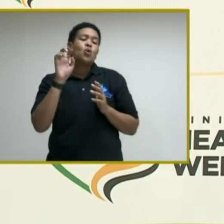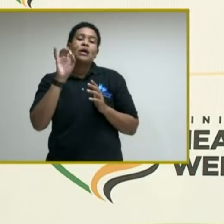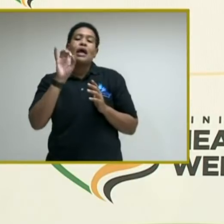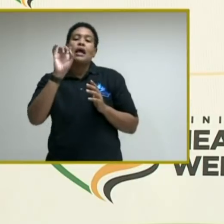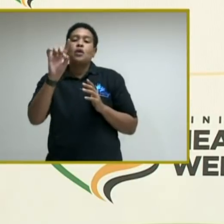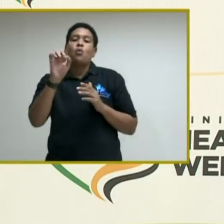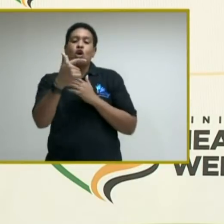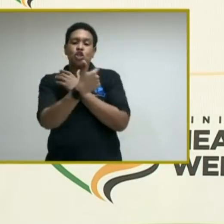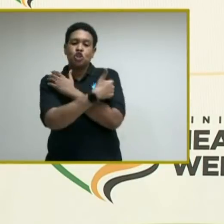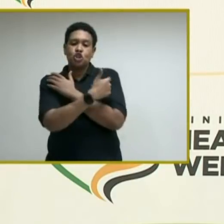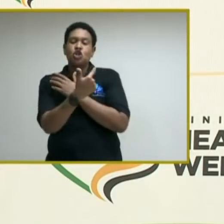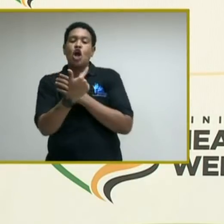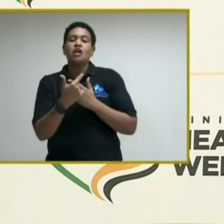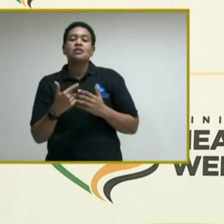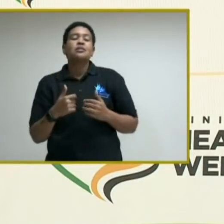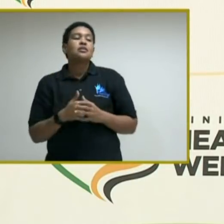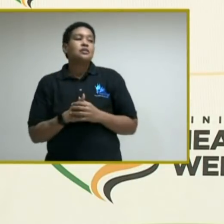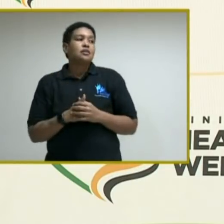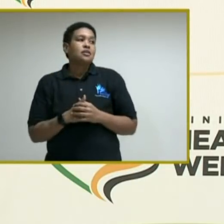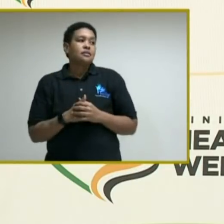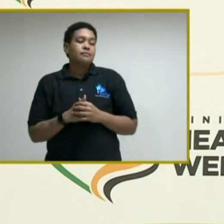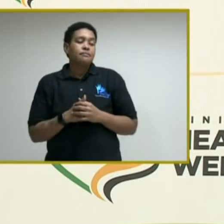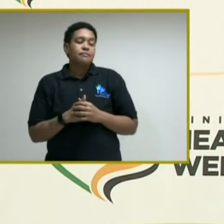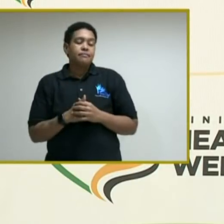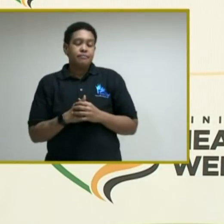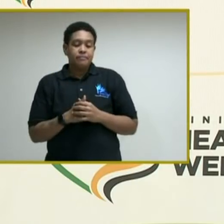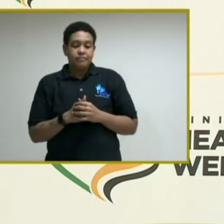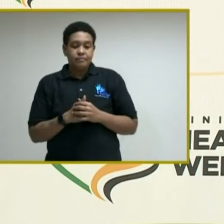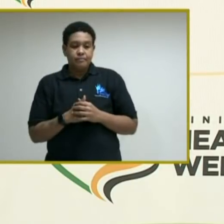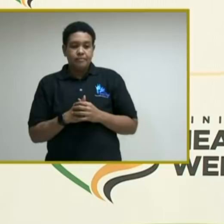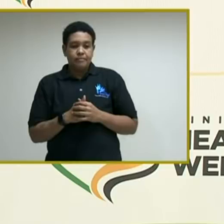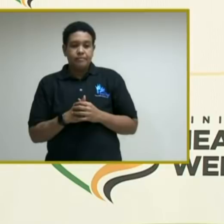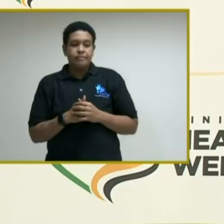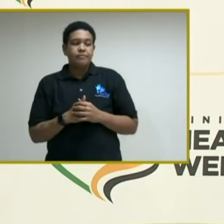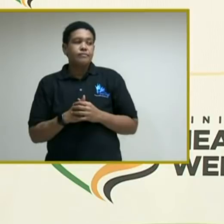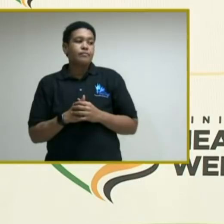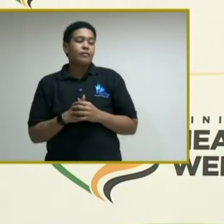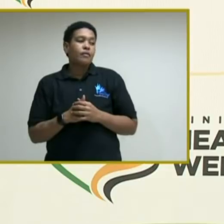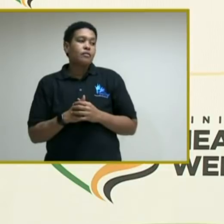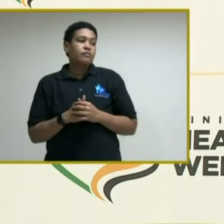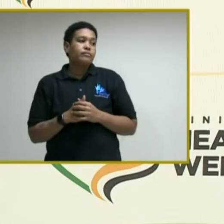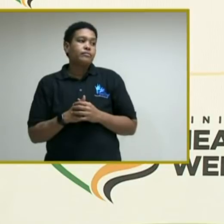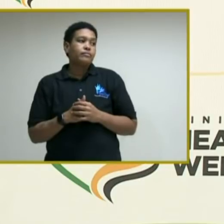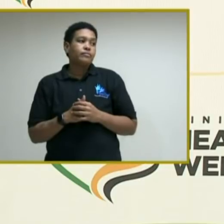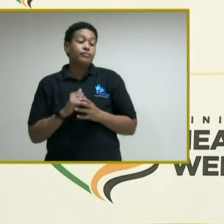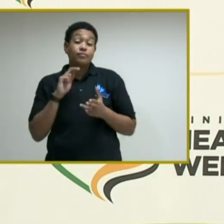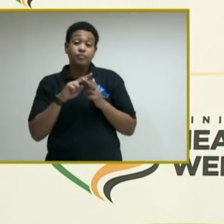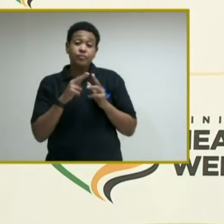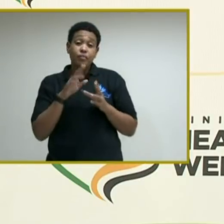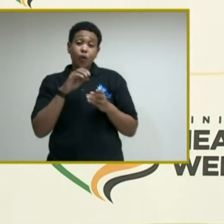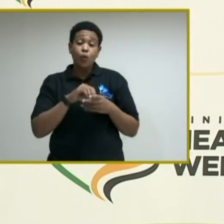859,281 doses of the COVID-19 vaccine, or a vaccine. Number includes some